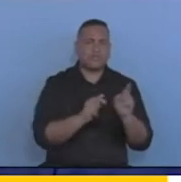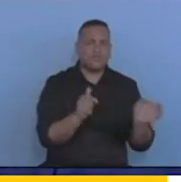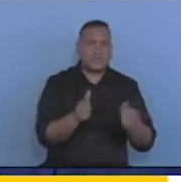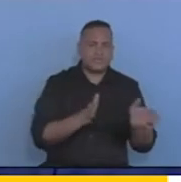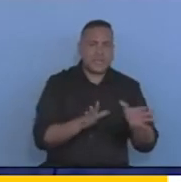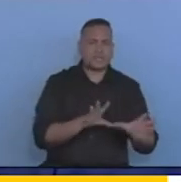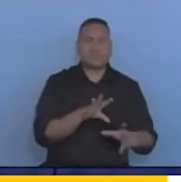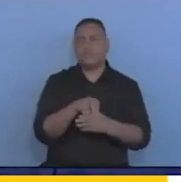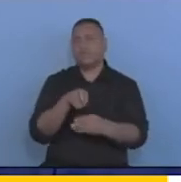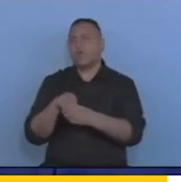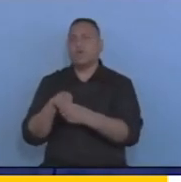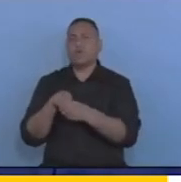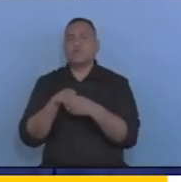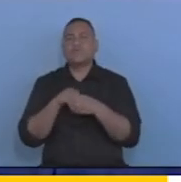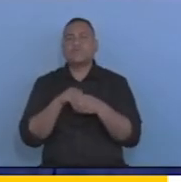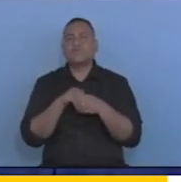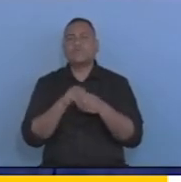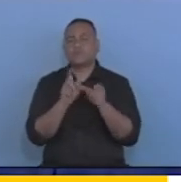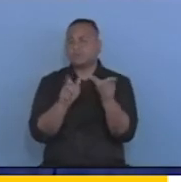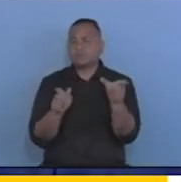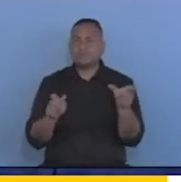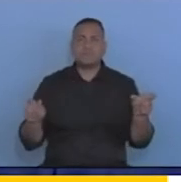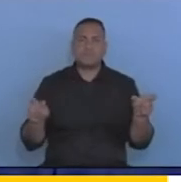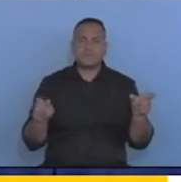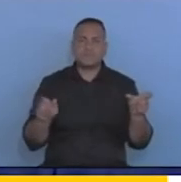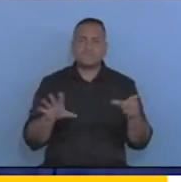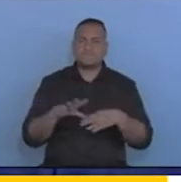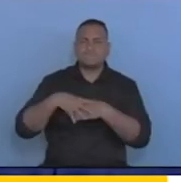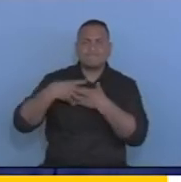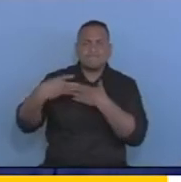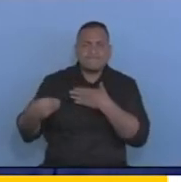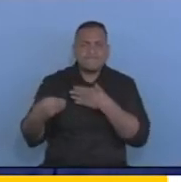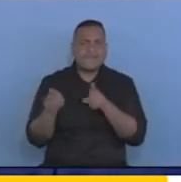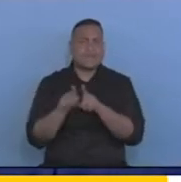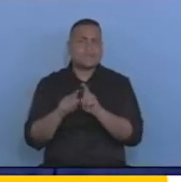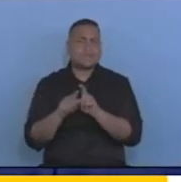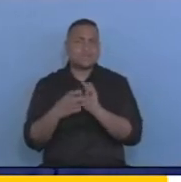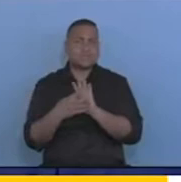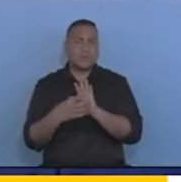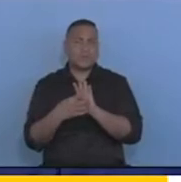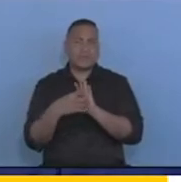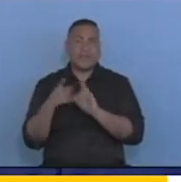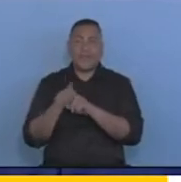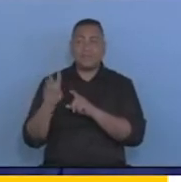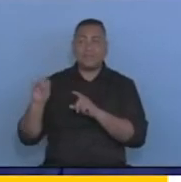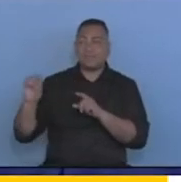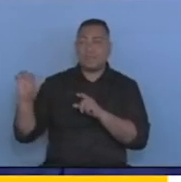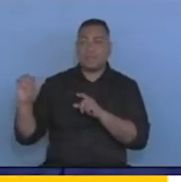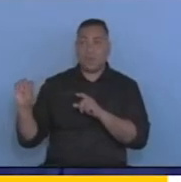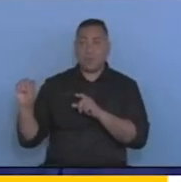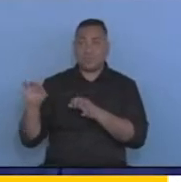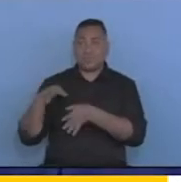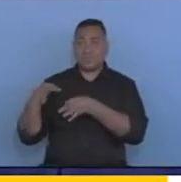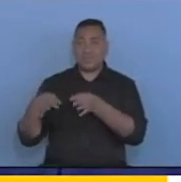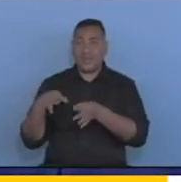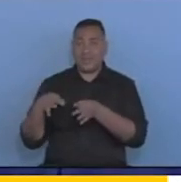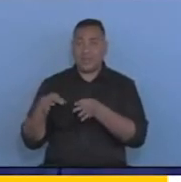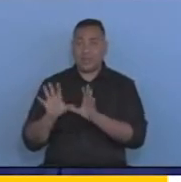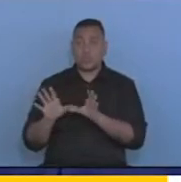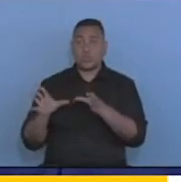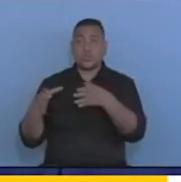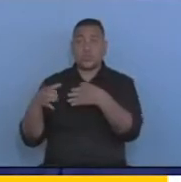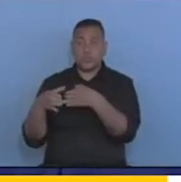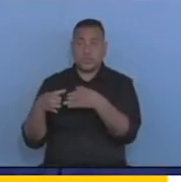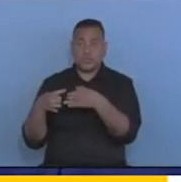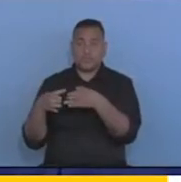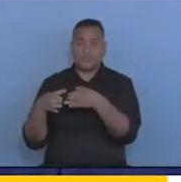number of students and the output of those students. For example, Mr. Clean Smith has a group of students funded by the National Skills Fund,